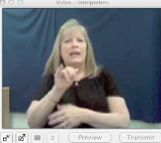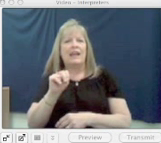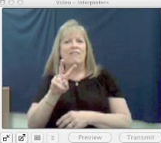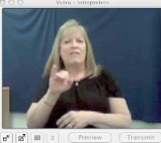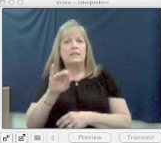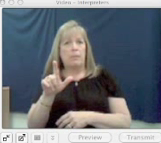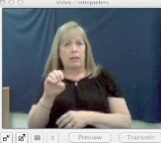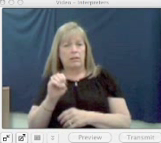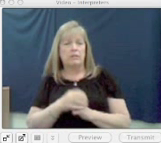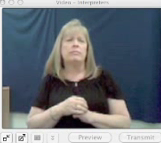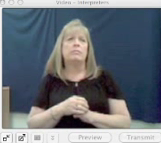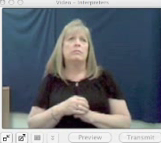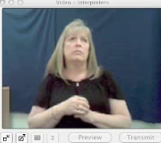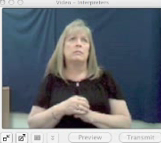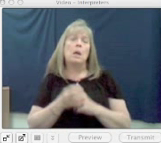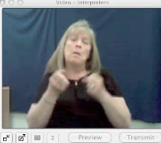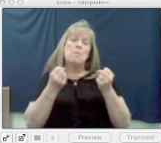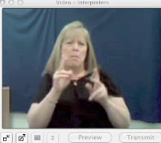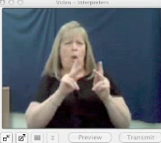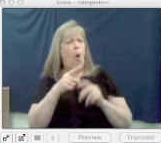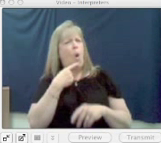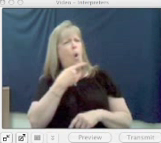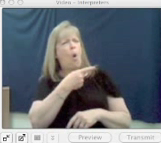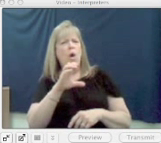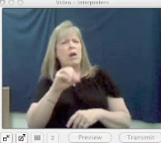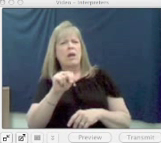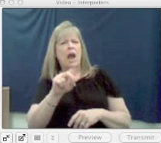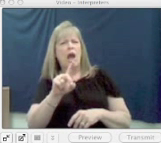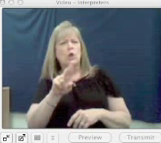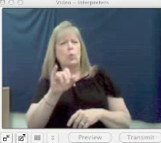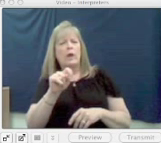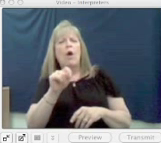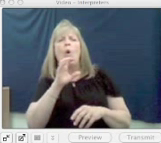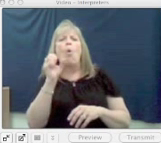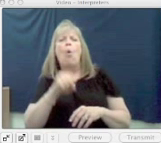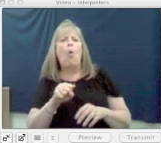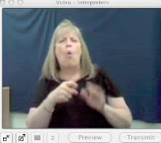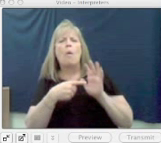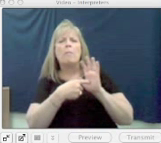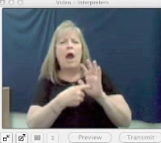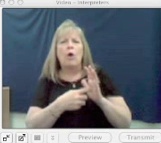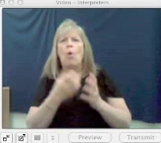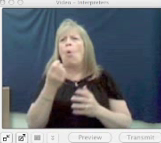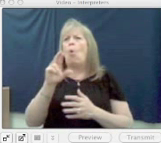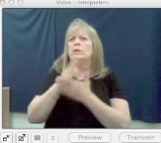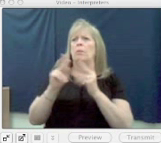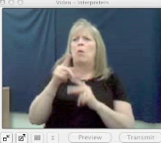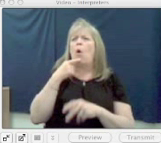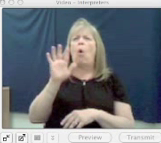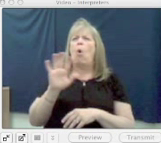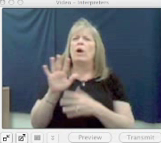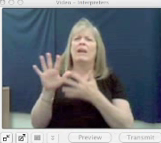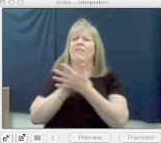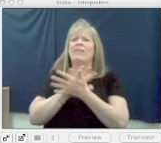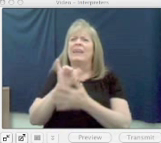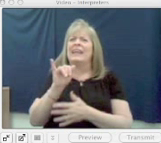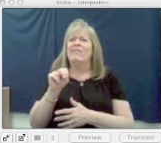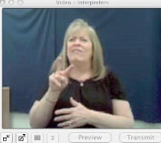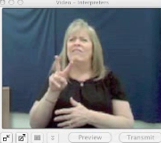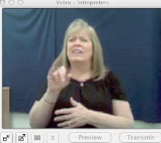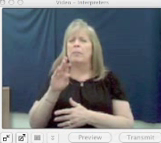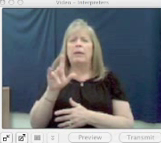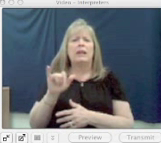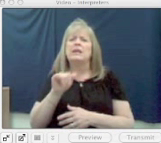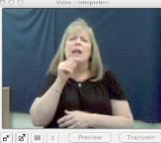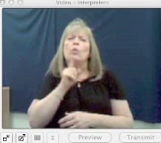model, conduit or invisibility is not really true, I would disagree. If